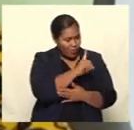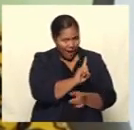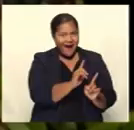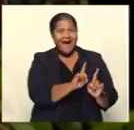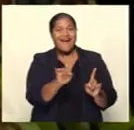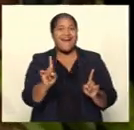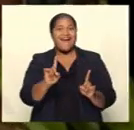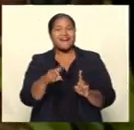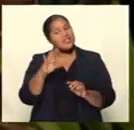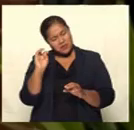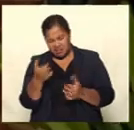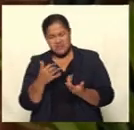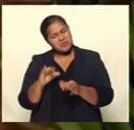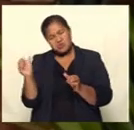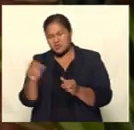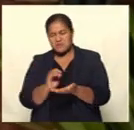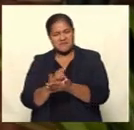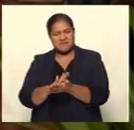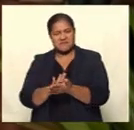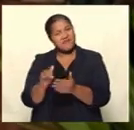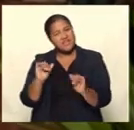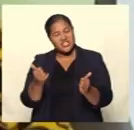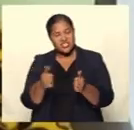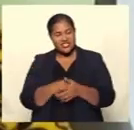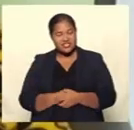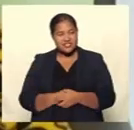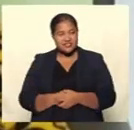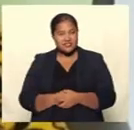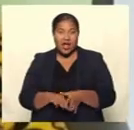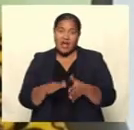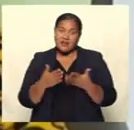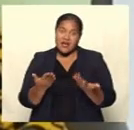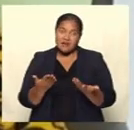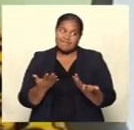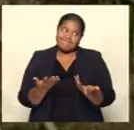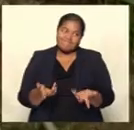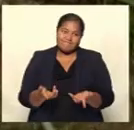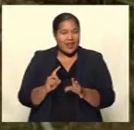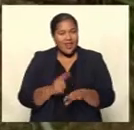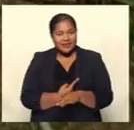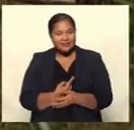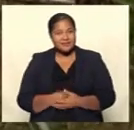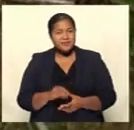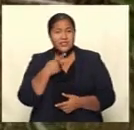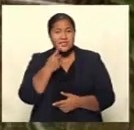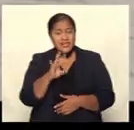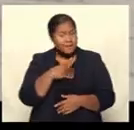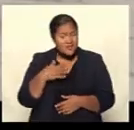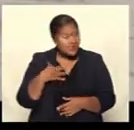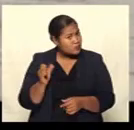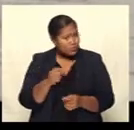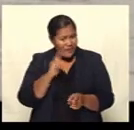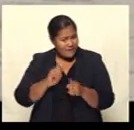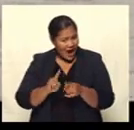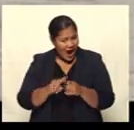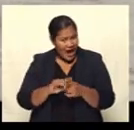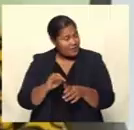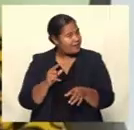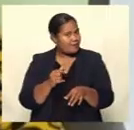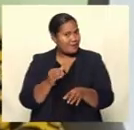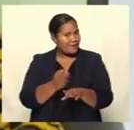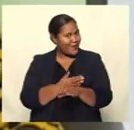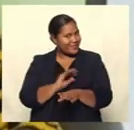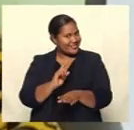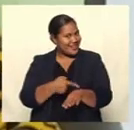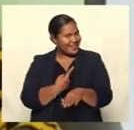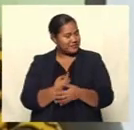would have been over. Now it's running rampant. He adds the ministry must act fast before it's too late.